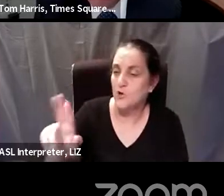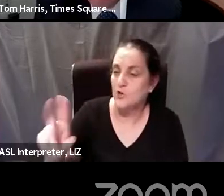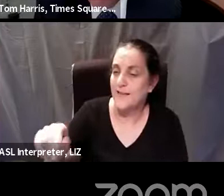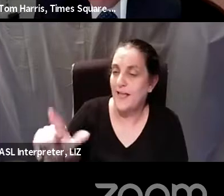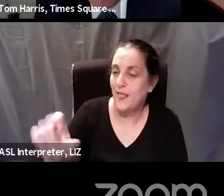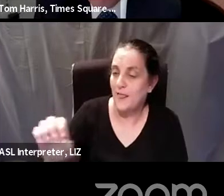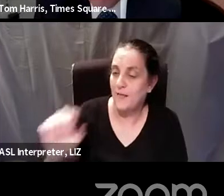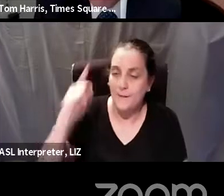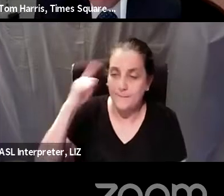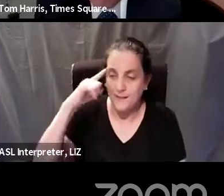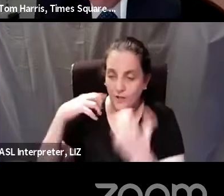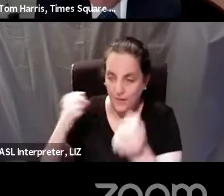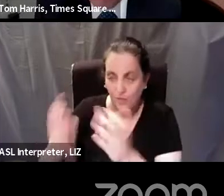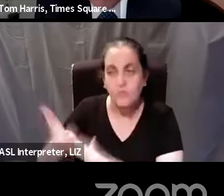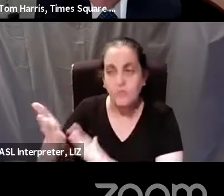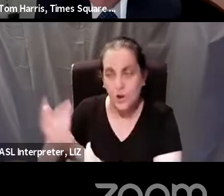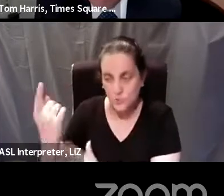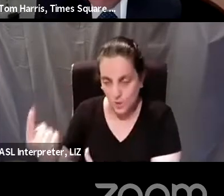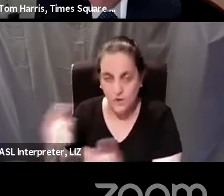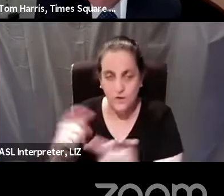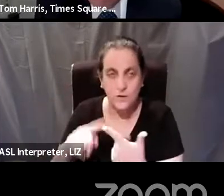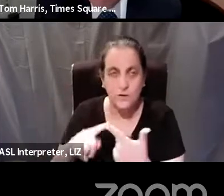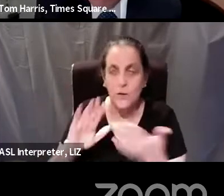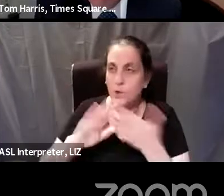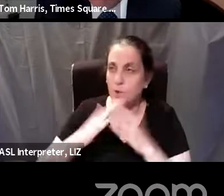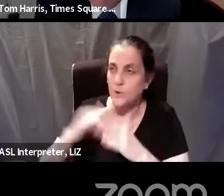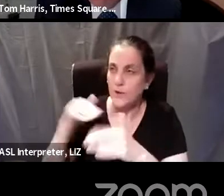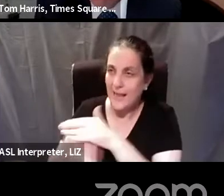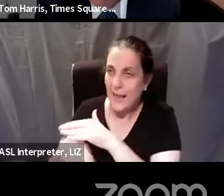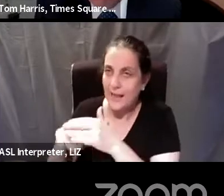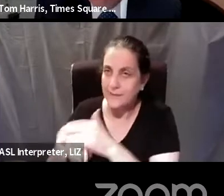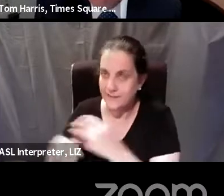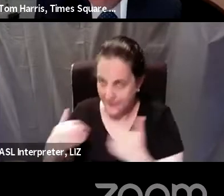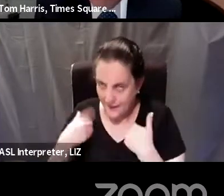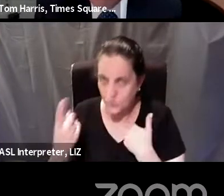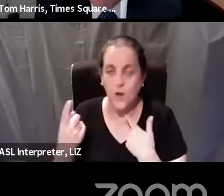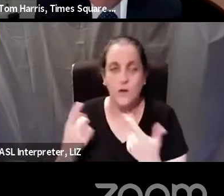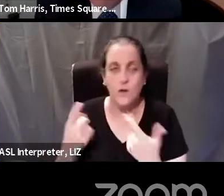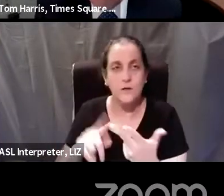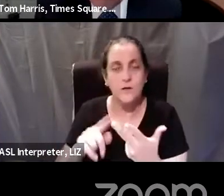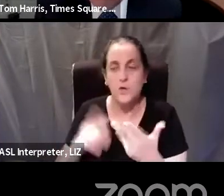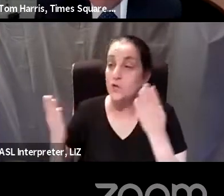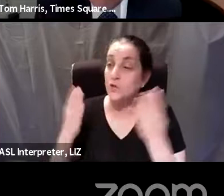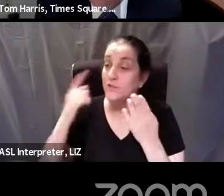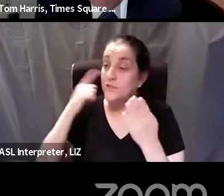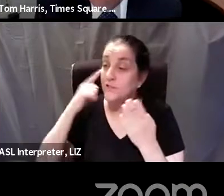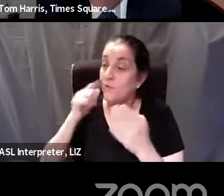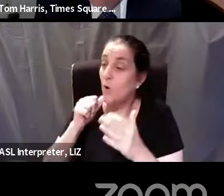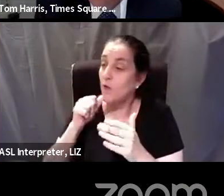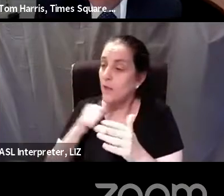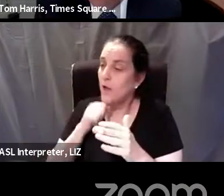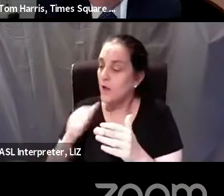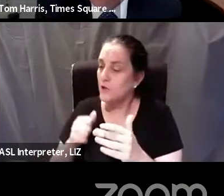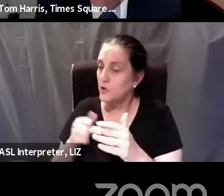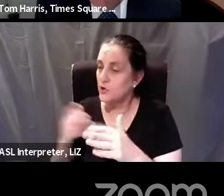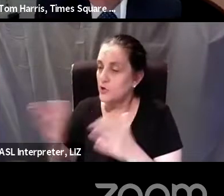There's the Community Access one. Services for the Underserved has one in